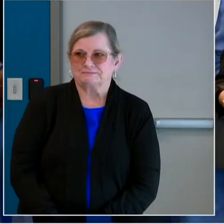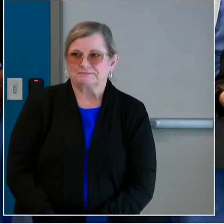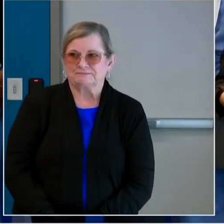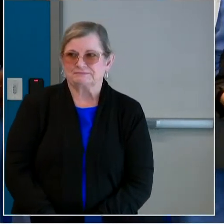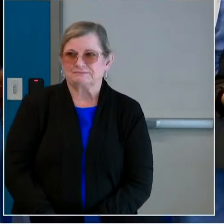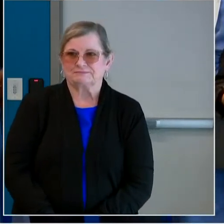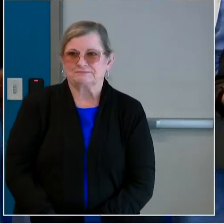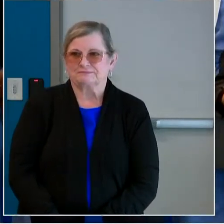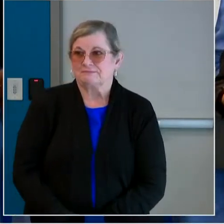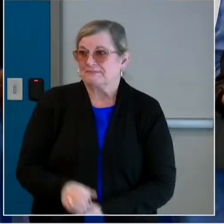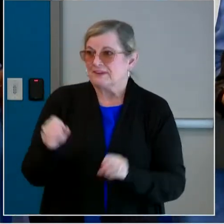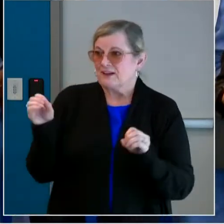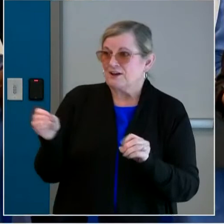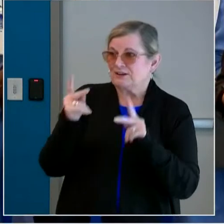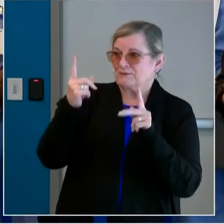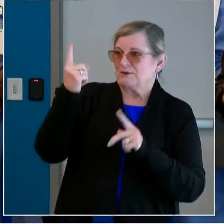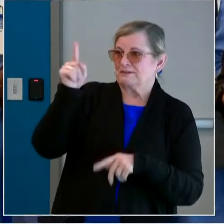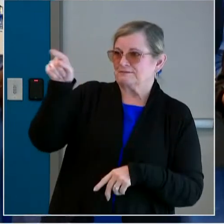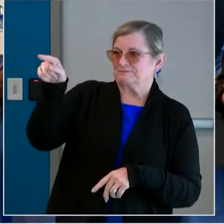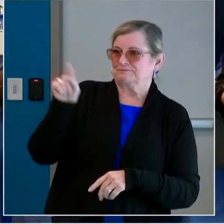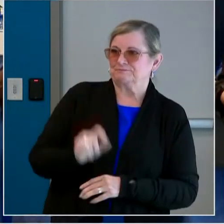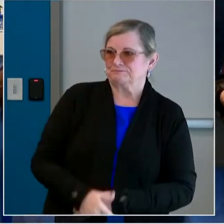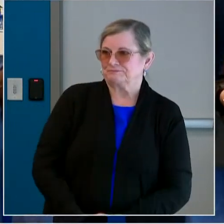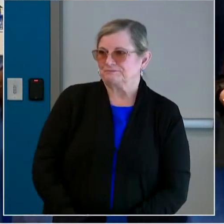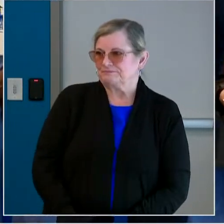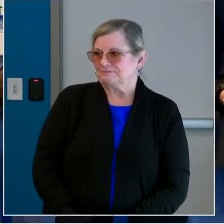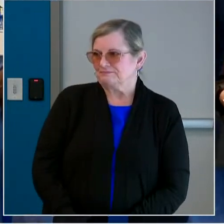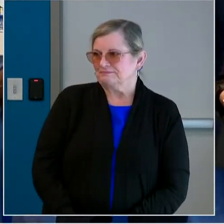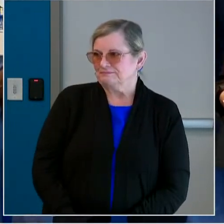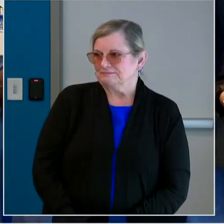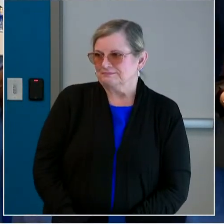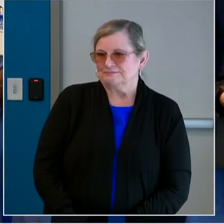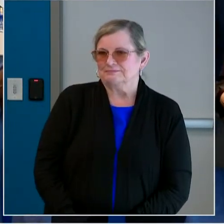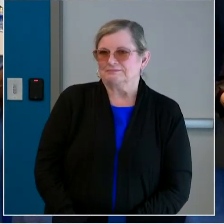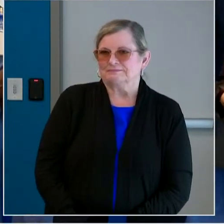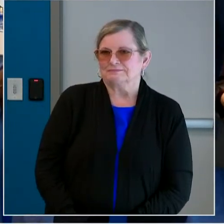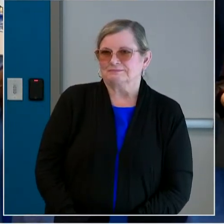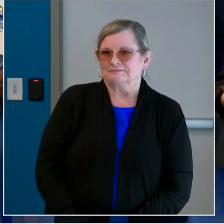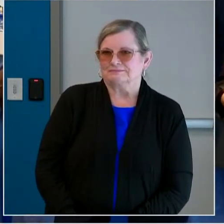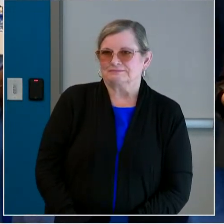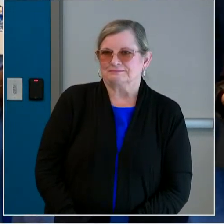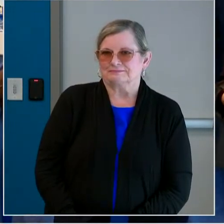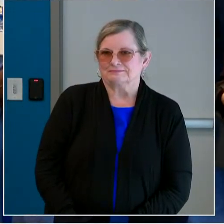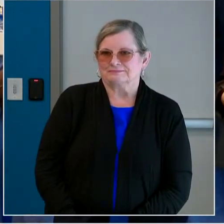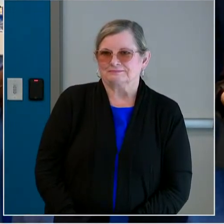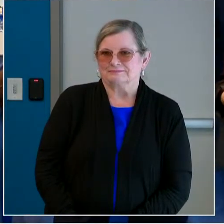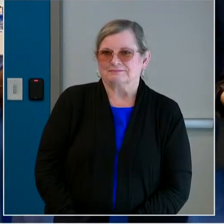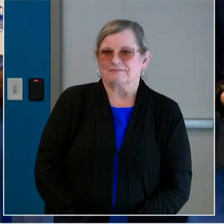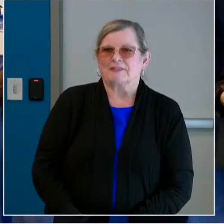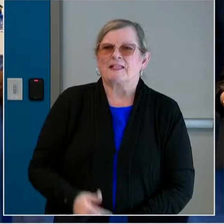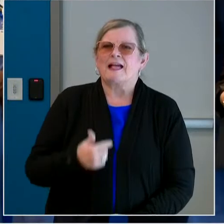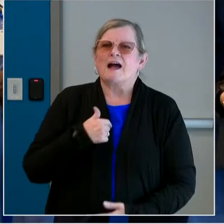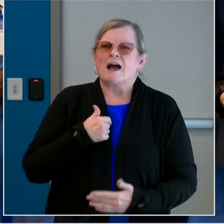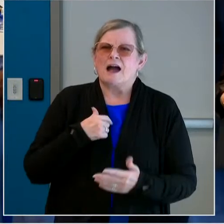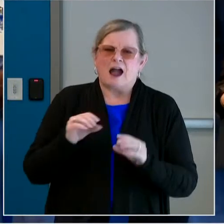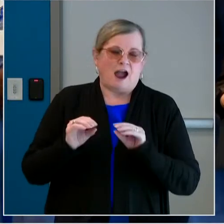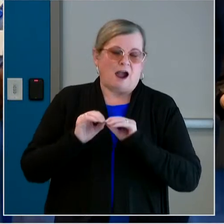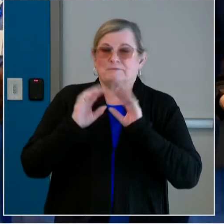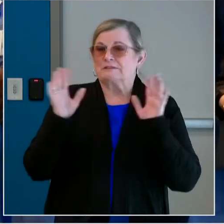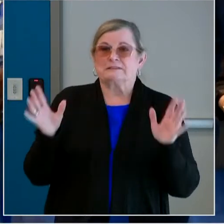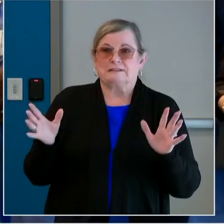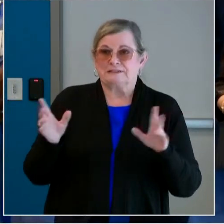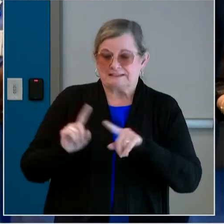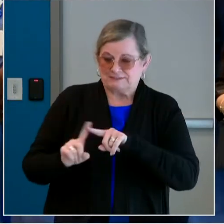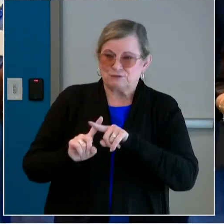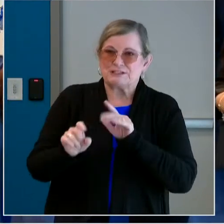Okay. Please. So, obviously, there's a number of states that you guys know of where immediately